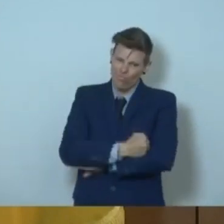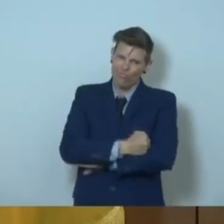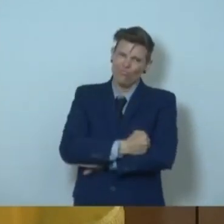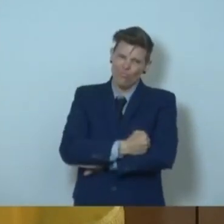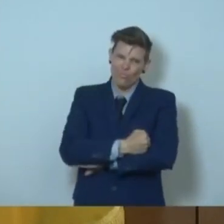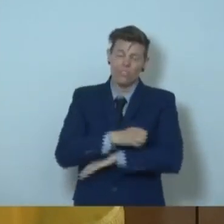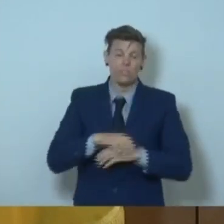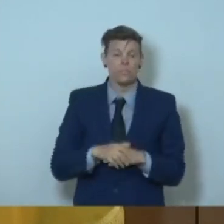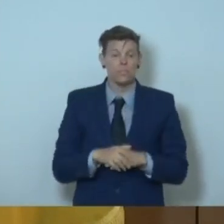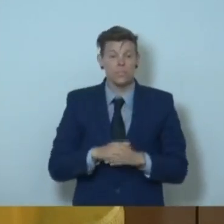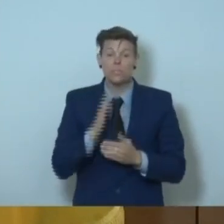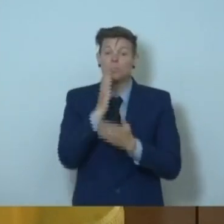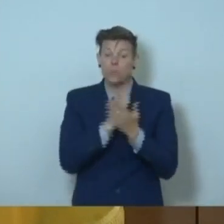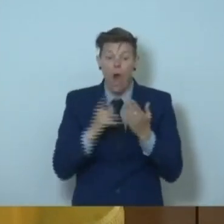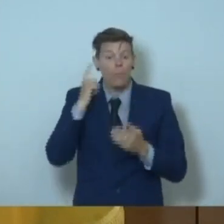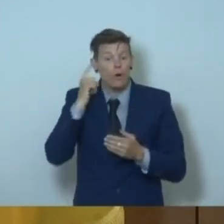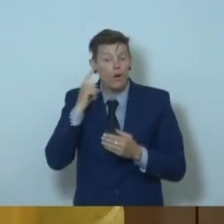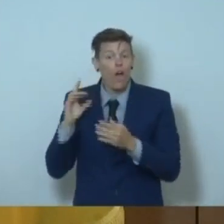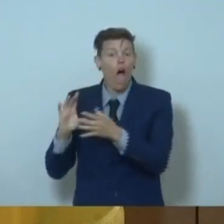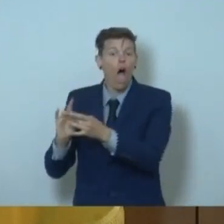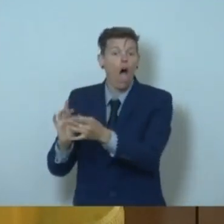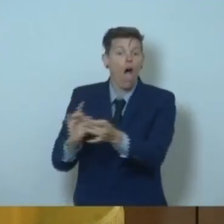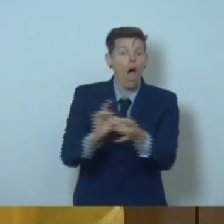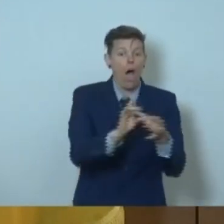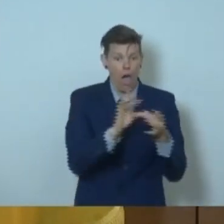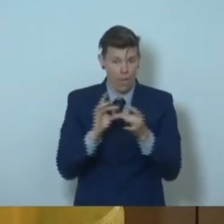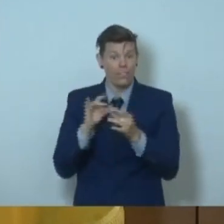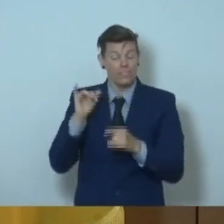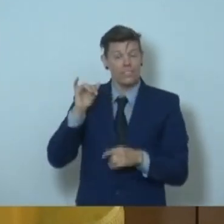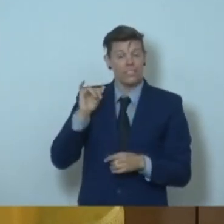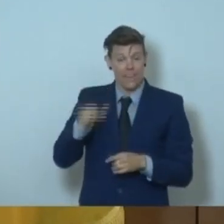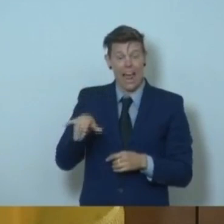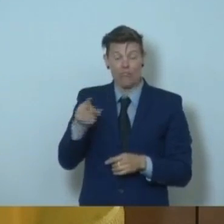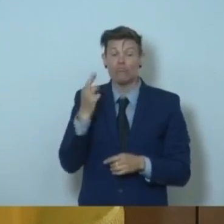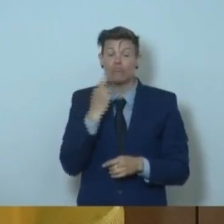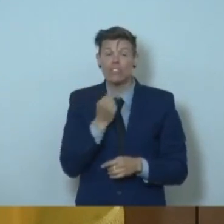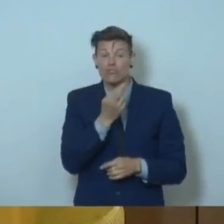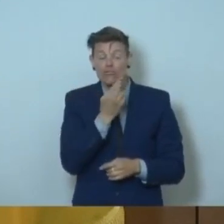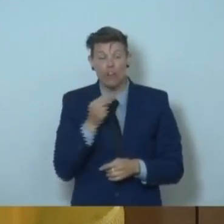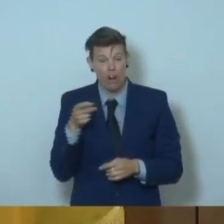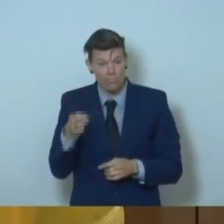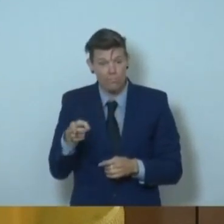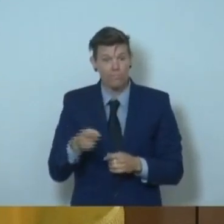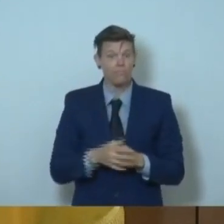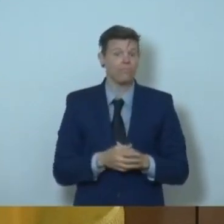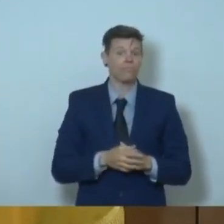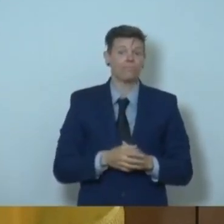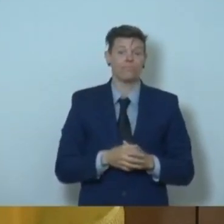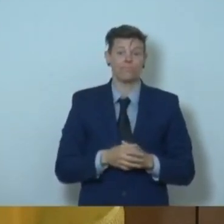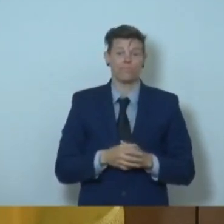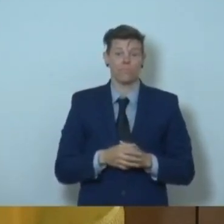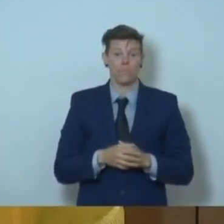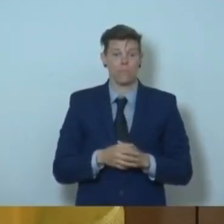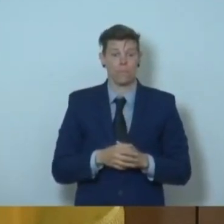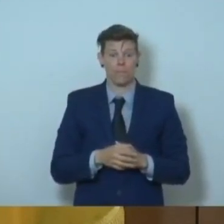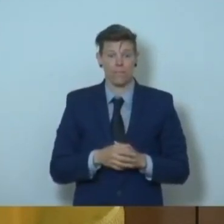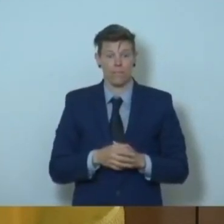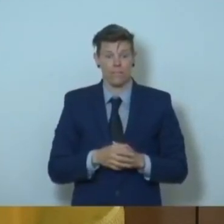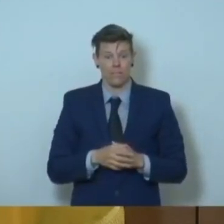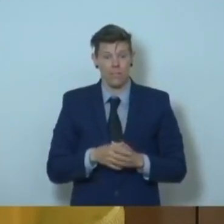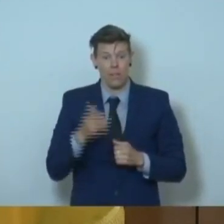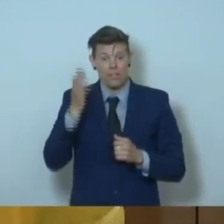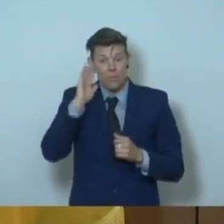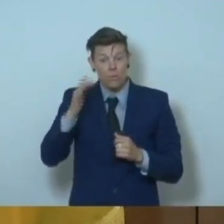saw on social media about this pizzeria, they really talked about how unfair the pandemic is. They did, and it would